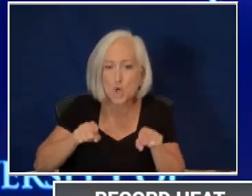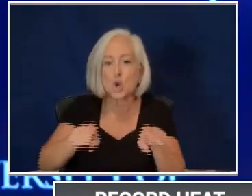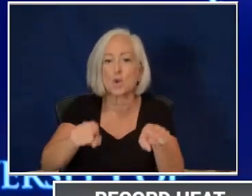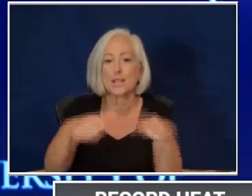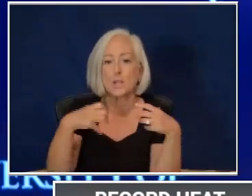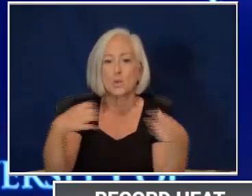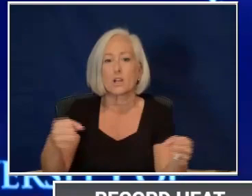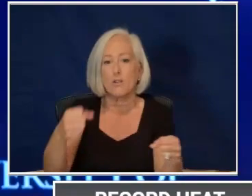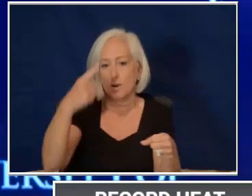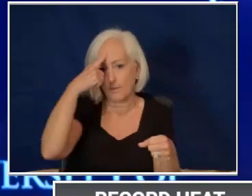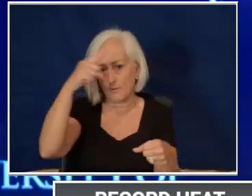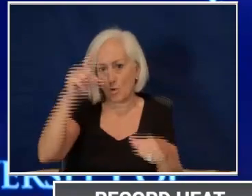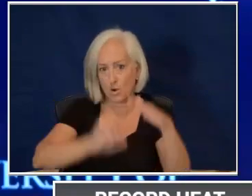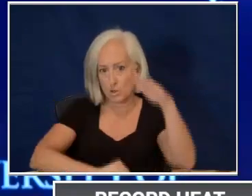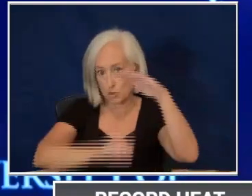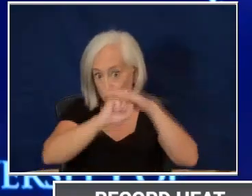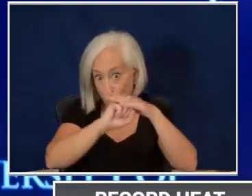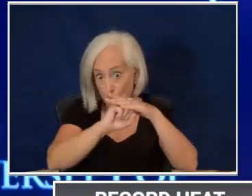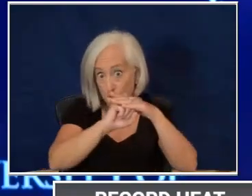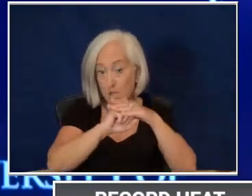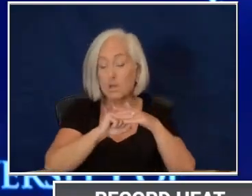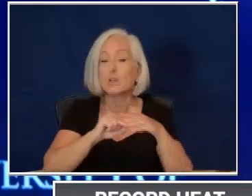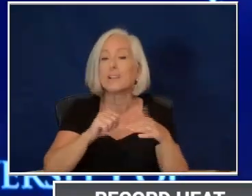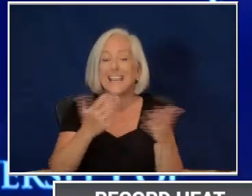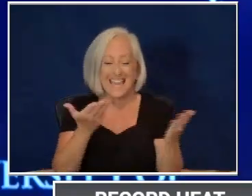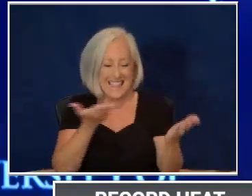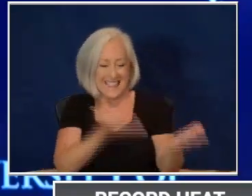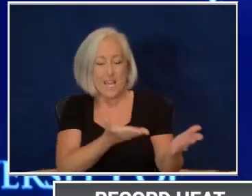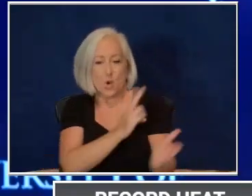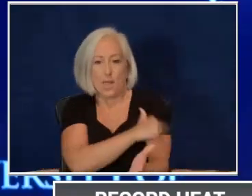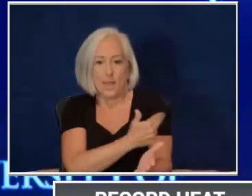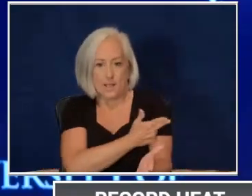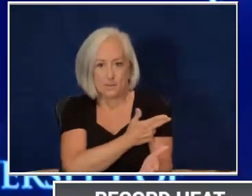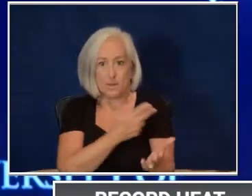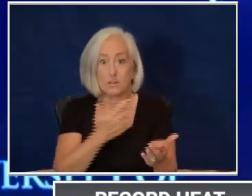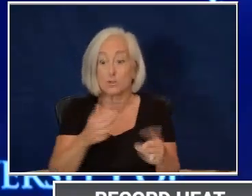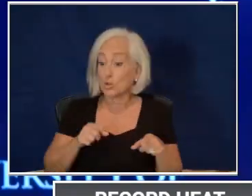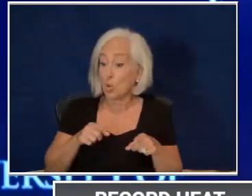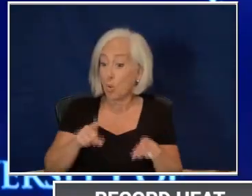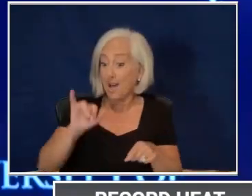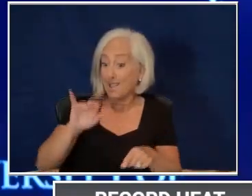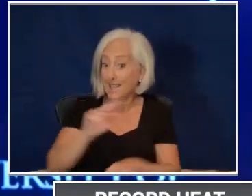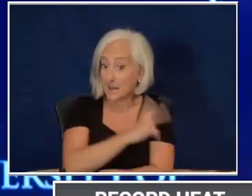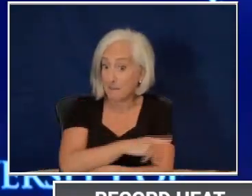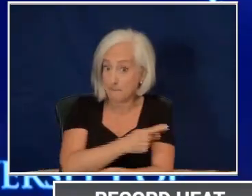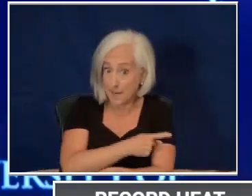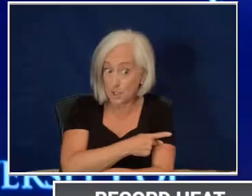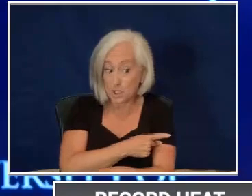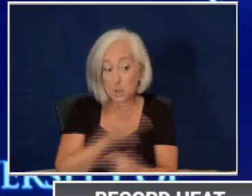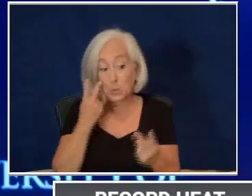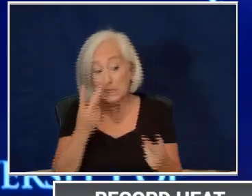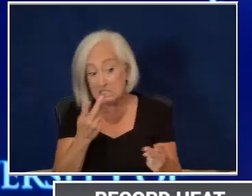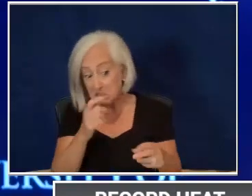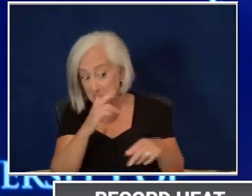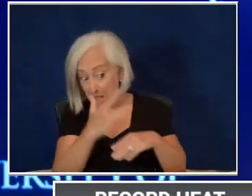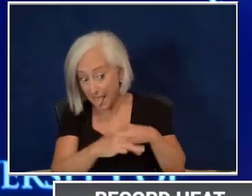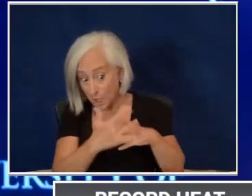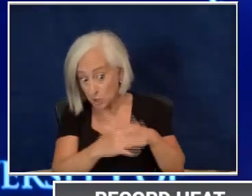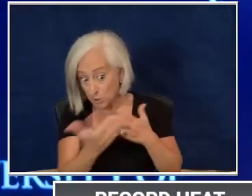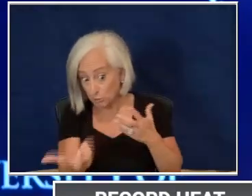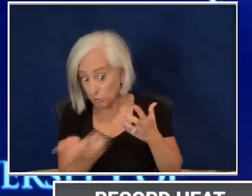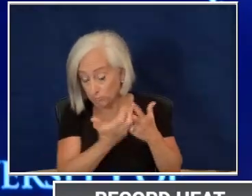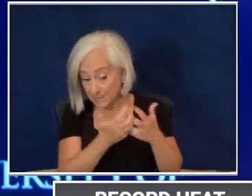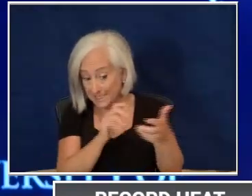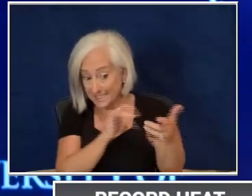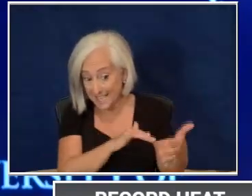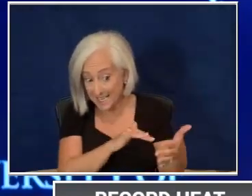setting. So while they're in our inpatient rehab facility, we can see if they're eligible, and if they are, then we have our research